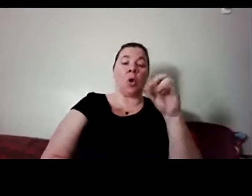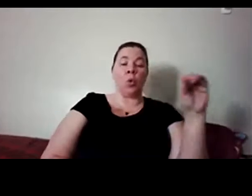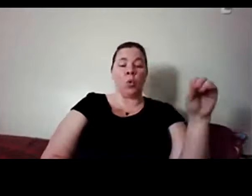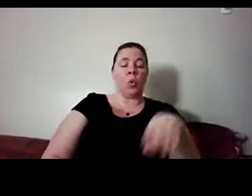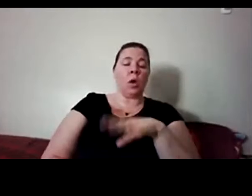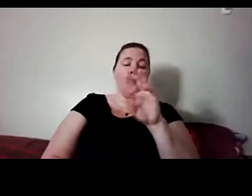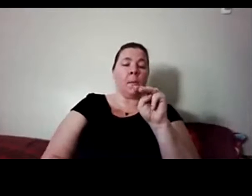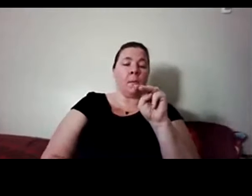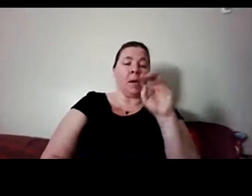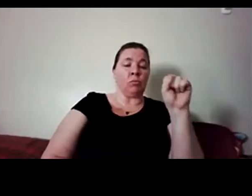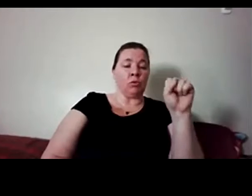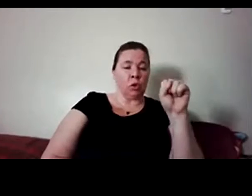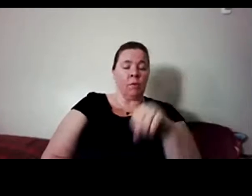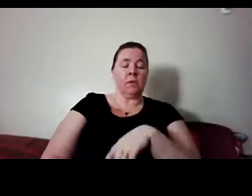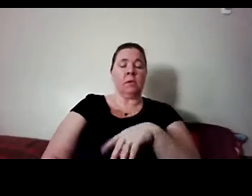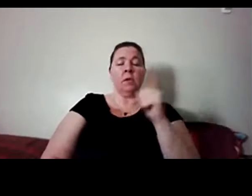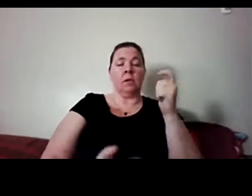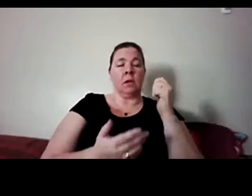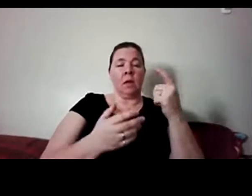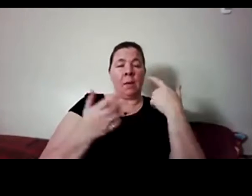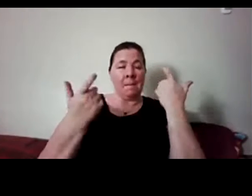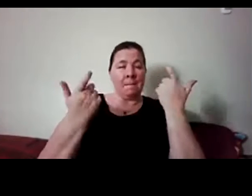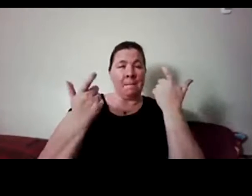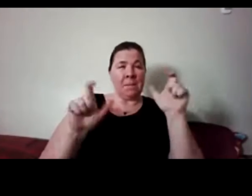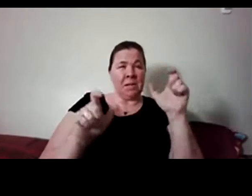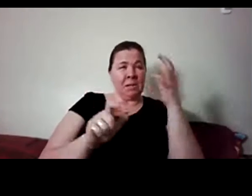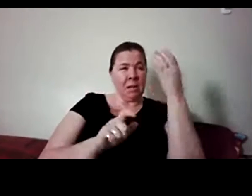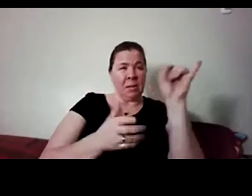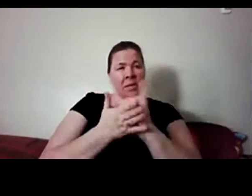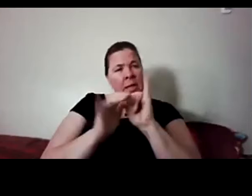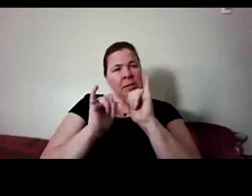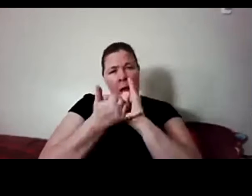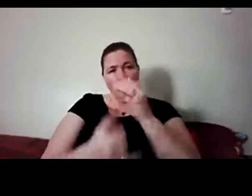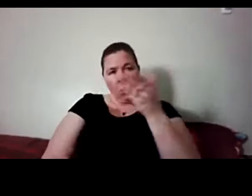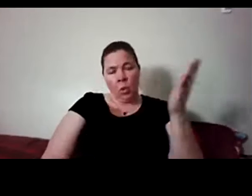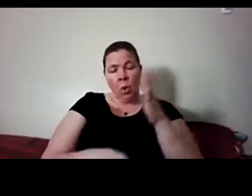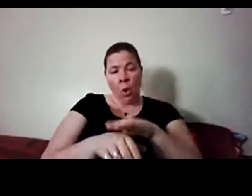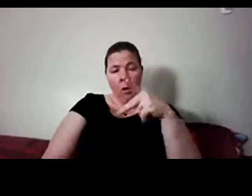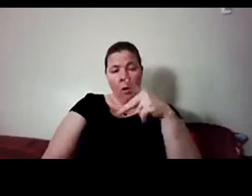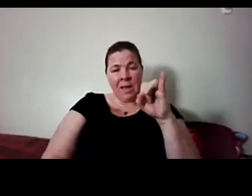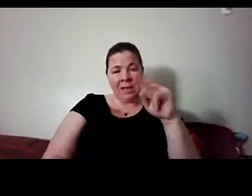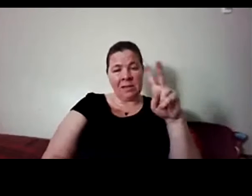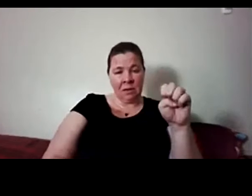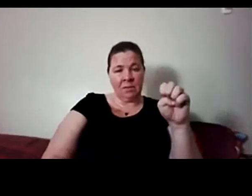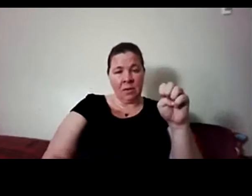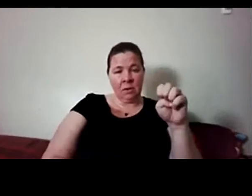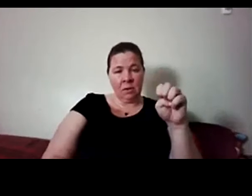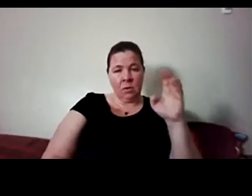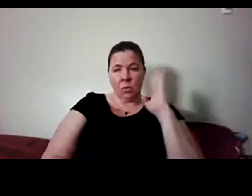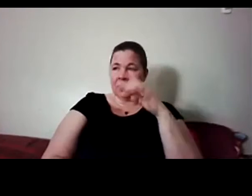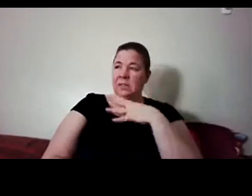how come they're a multi-billion-dollar company. Okay, and Onpassive is gonna sit. These guys are gonna say, you know